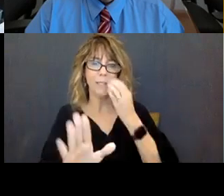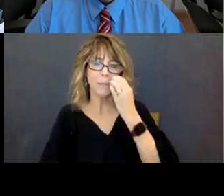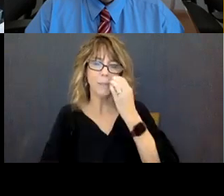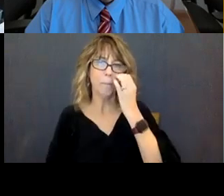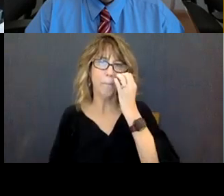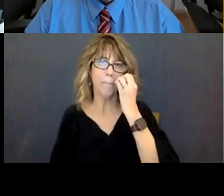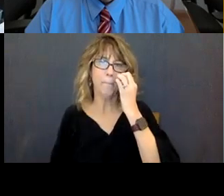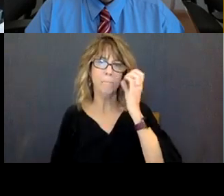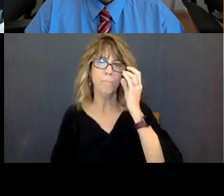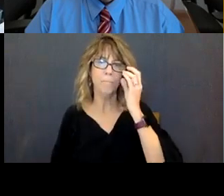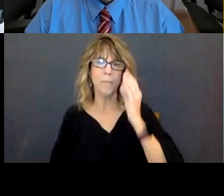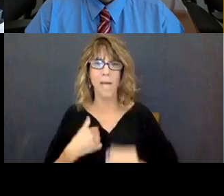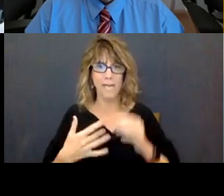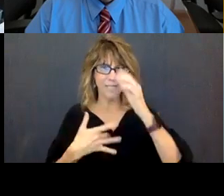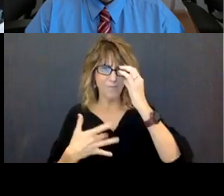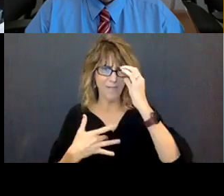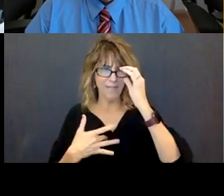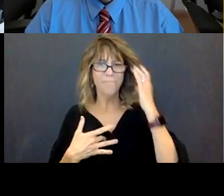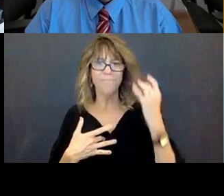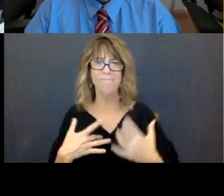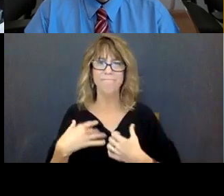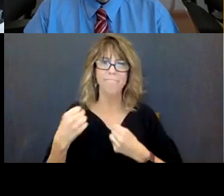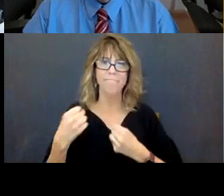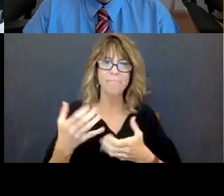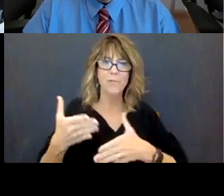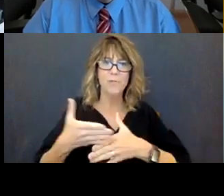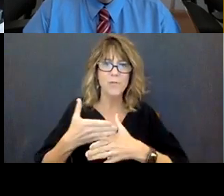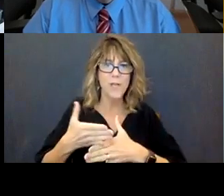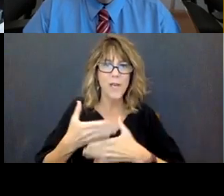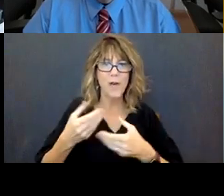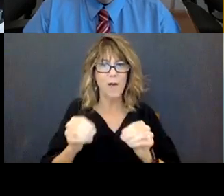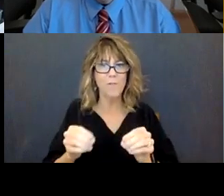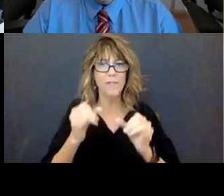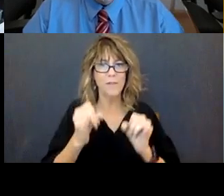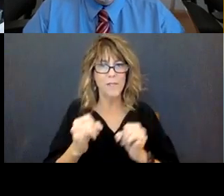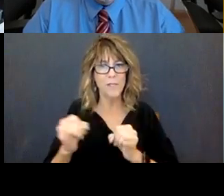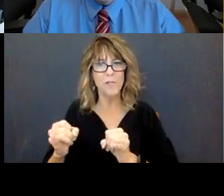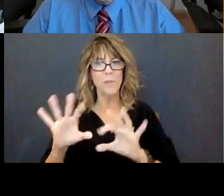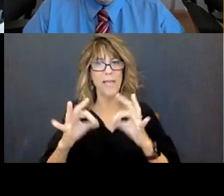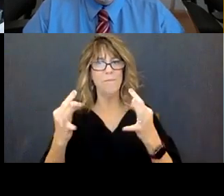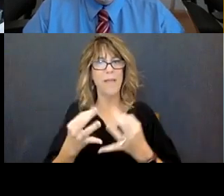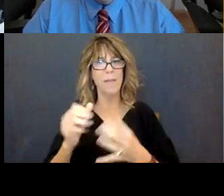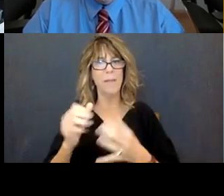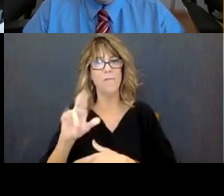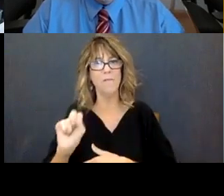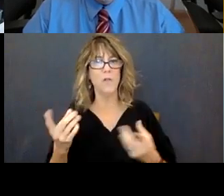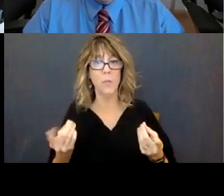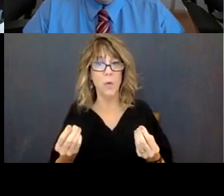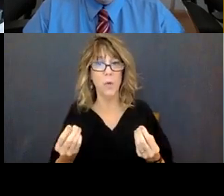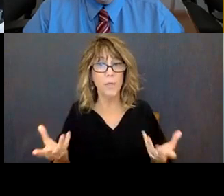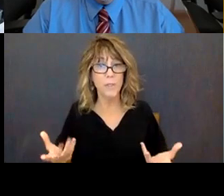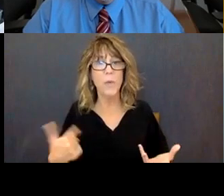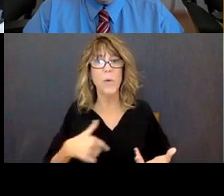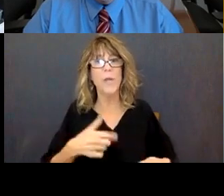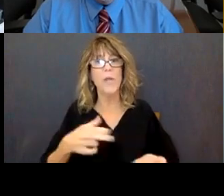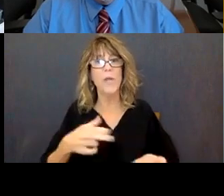I just felt compelled to share what the Office of Individual and Family Affairs does. We are a contract